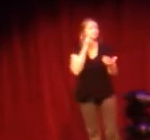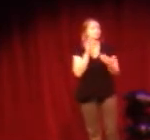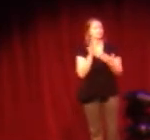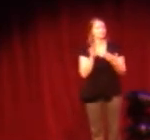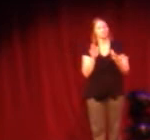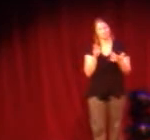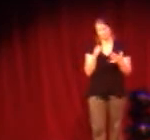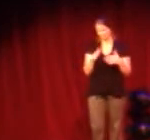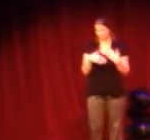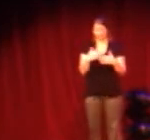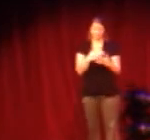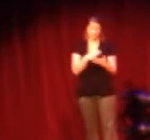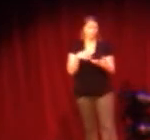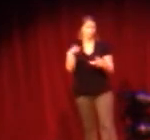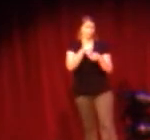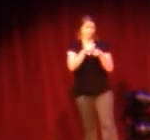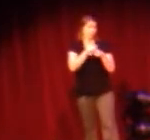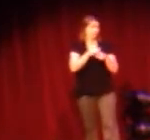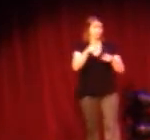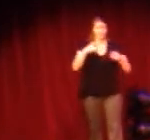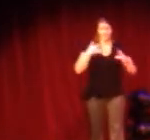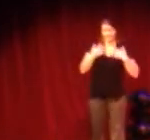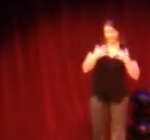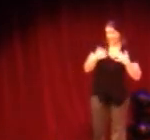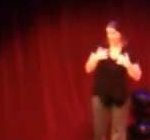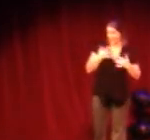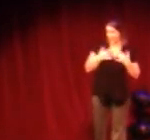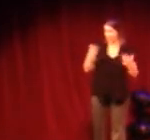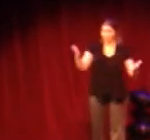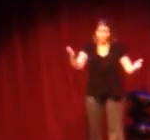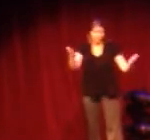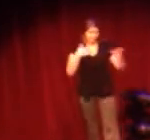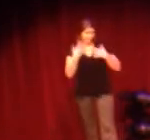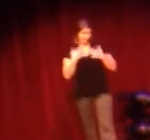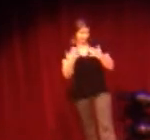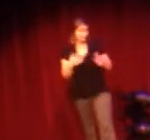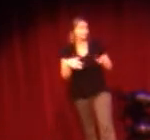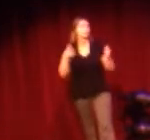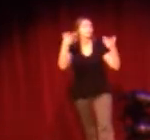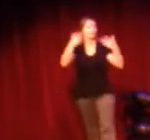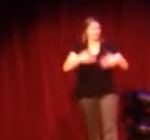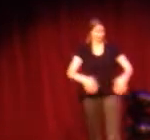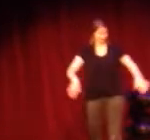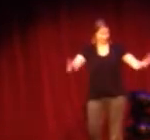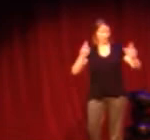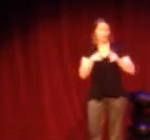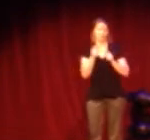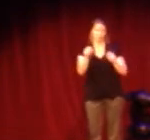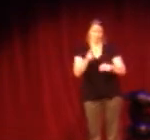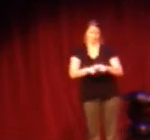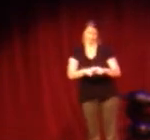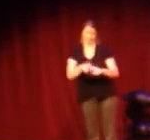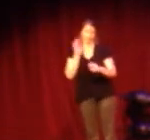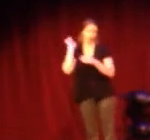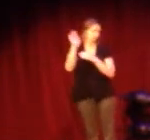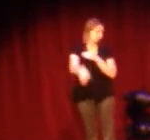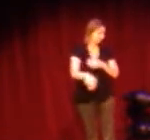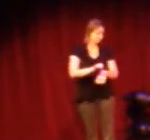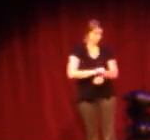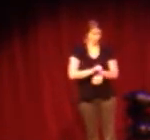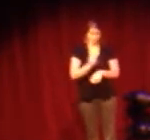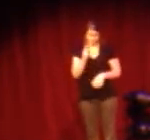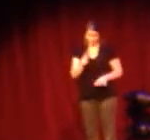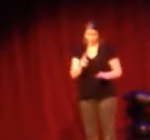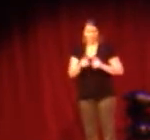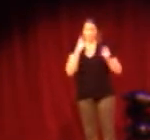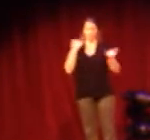gonna kind of get you through this. I'm excited, are you guys excited? After this, we promise you can sit down for the whole rest of chapel, all